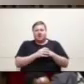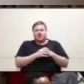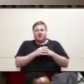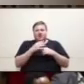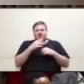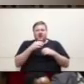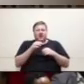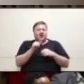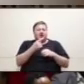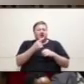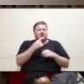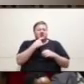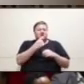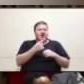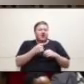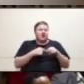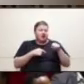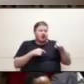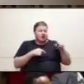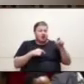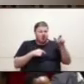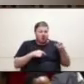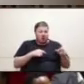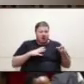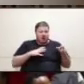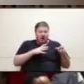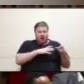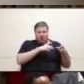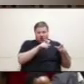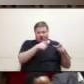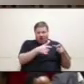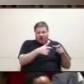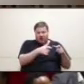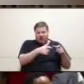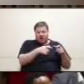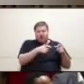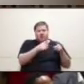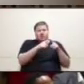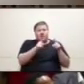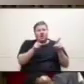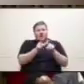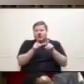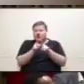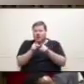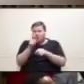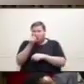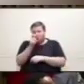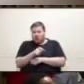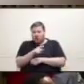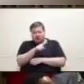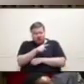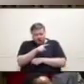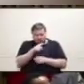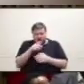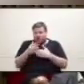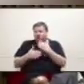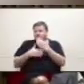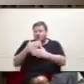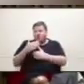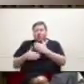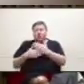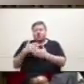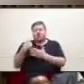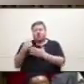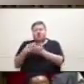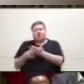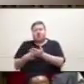person was a councillor, but the very same person is the one who is processing the